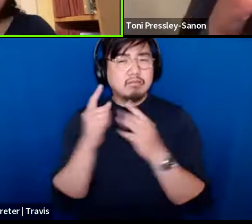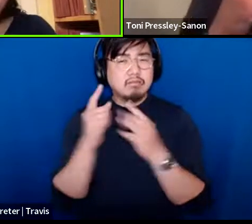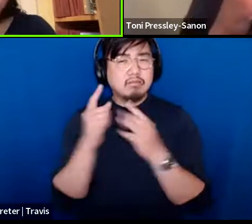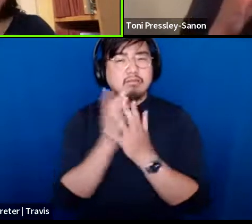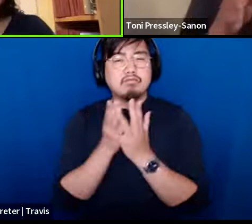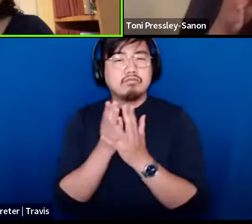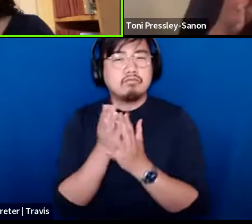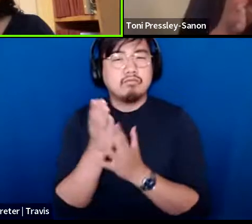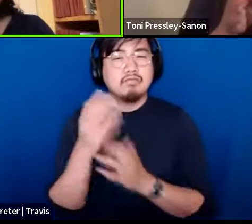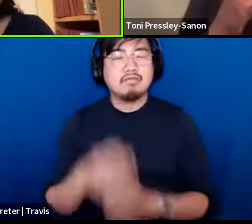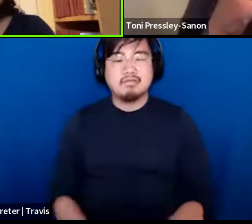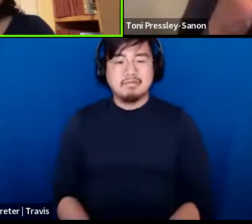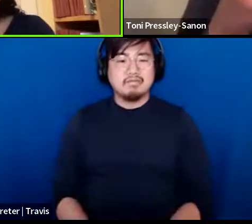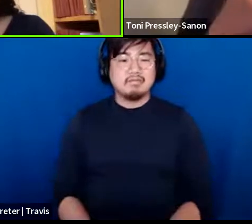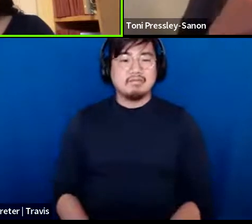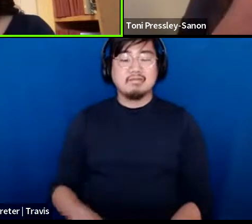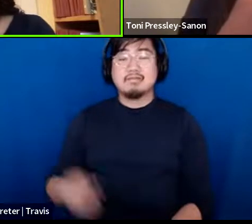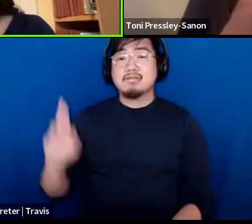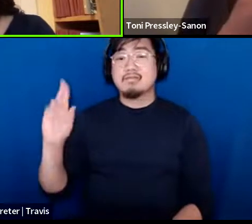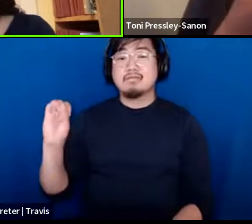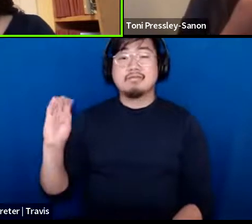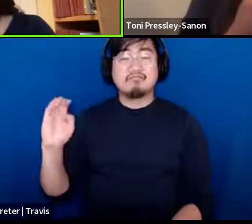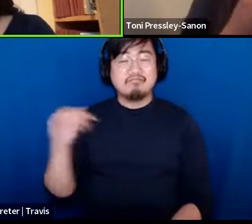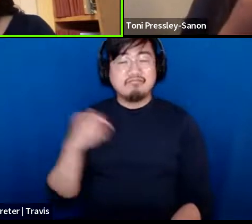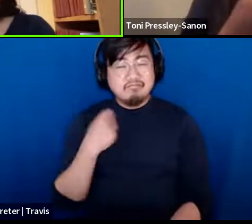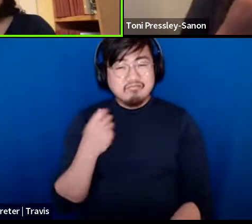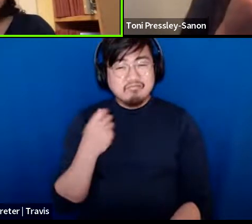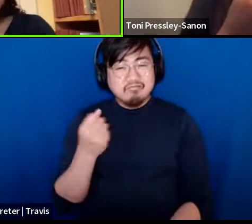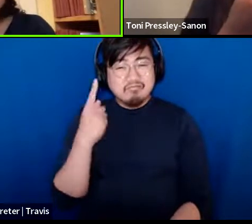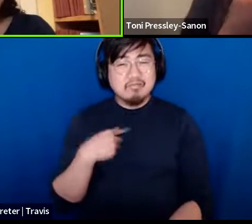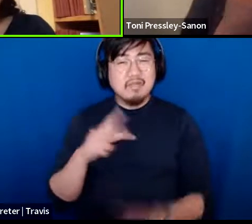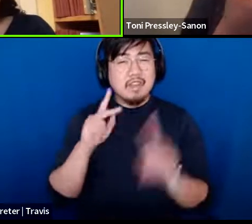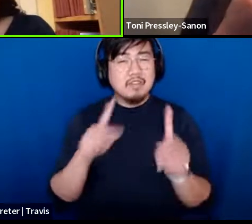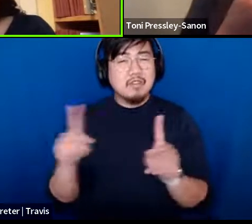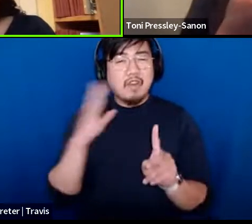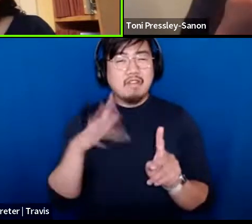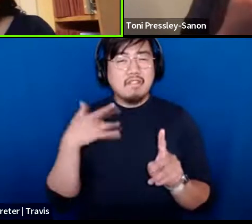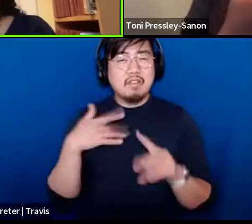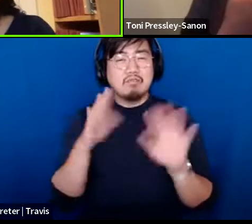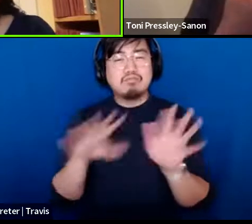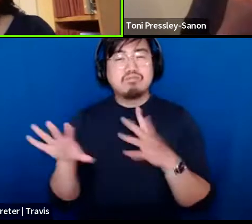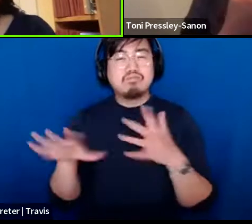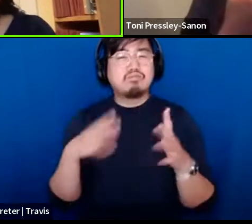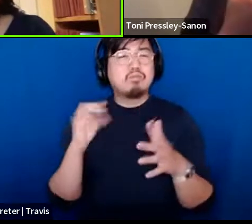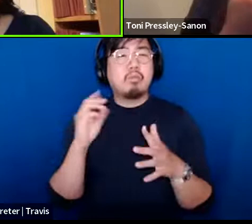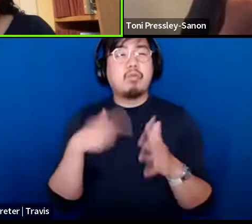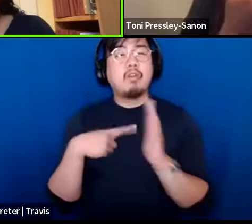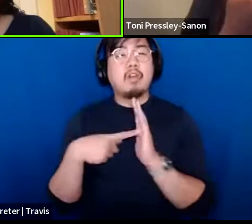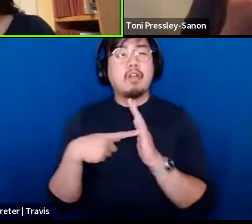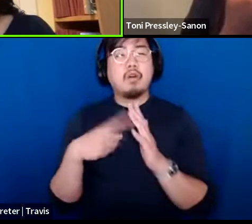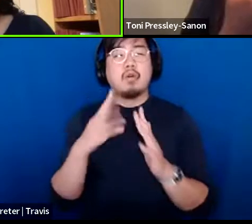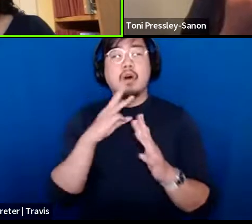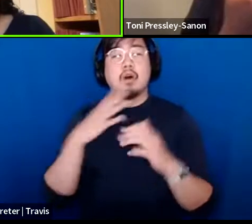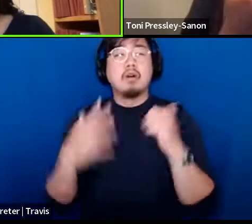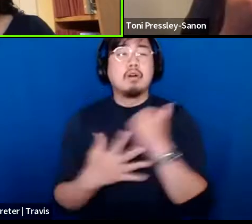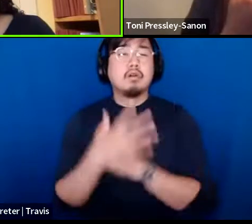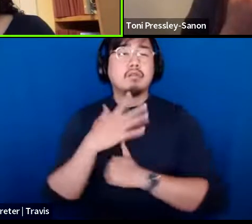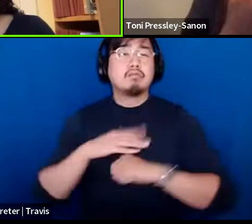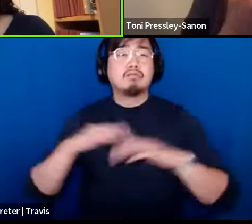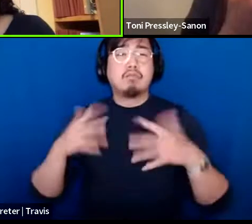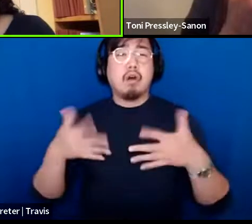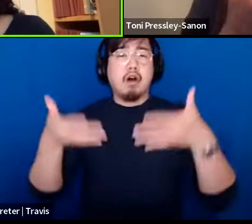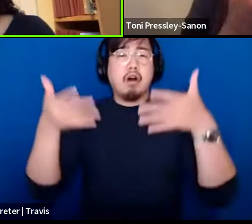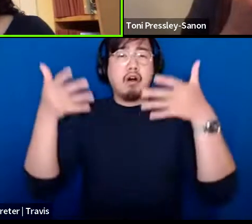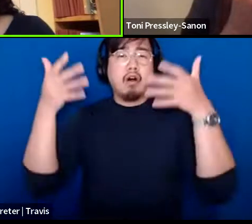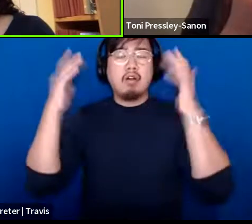blown by the winds, feeling that sense of drowning by the waves, and then slowly developing